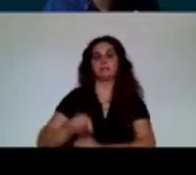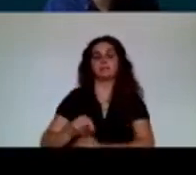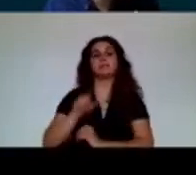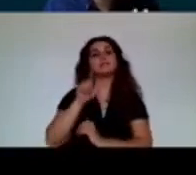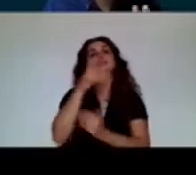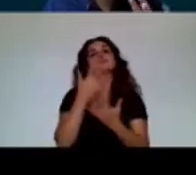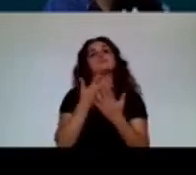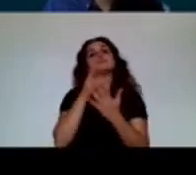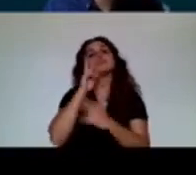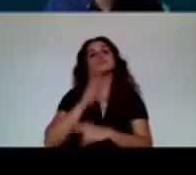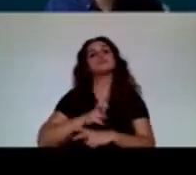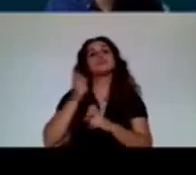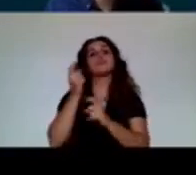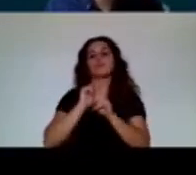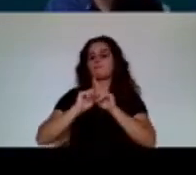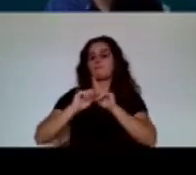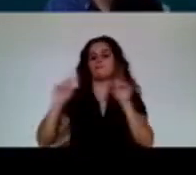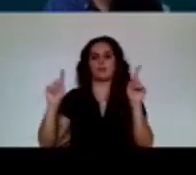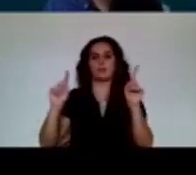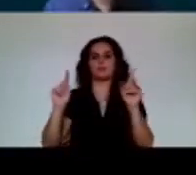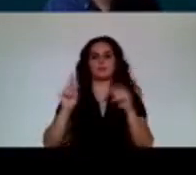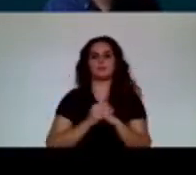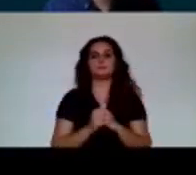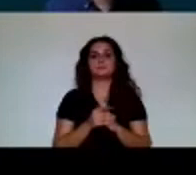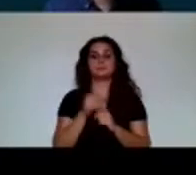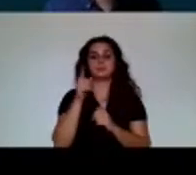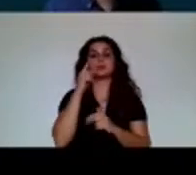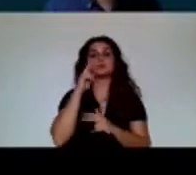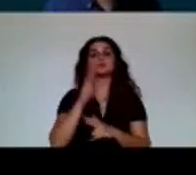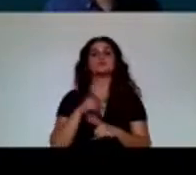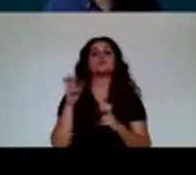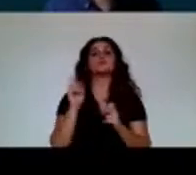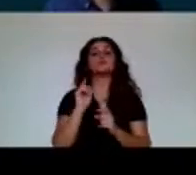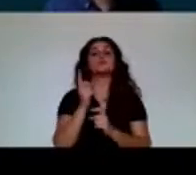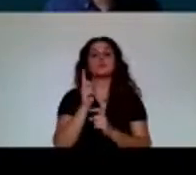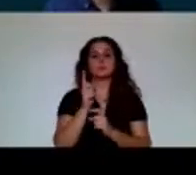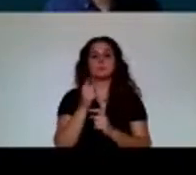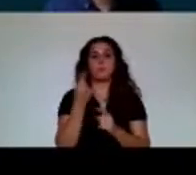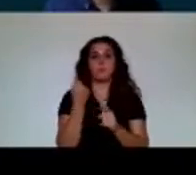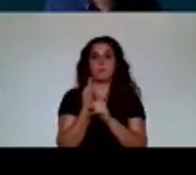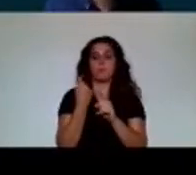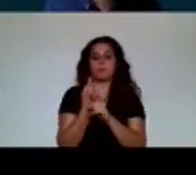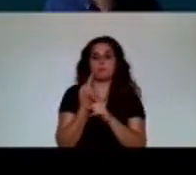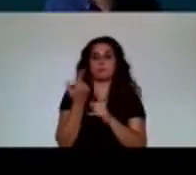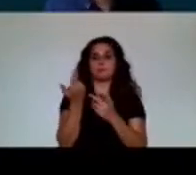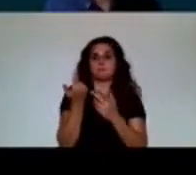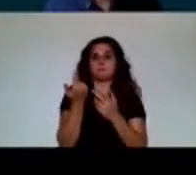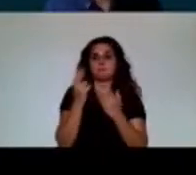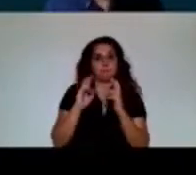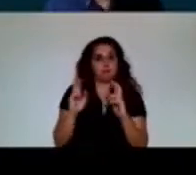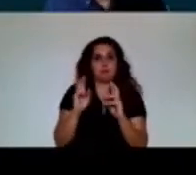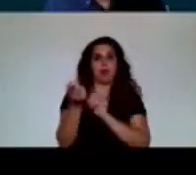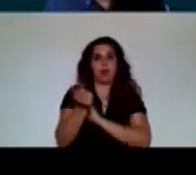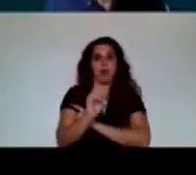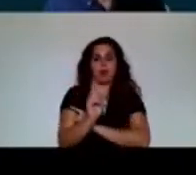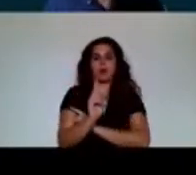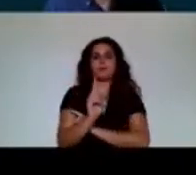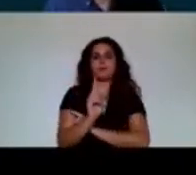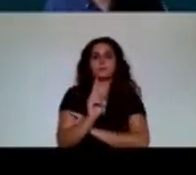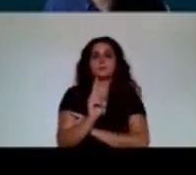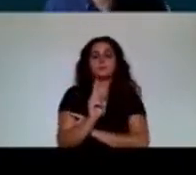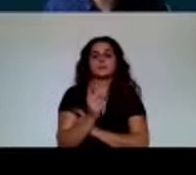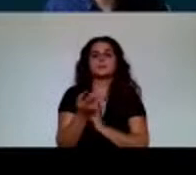found was actually different from this. So she found this unexpected pattern by which, or